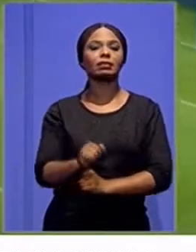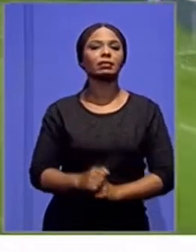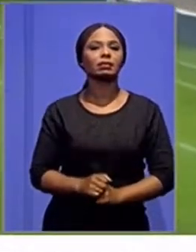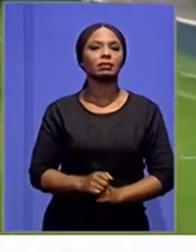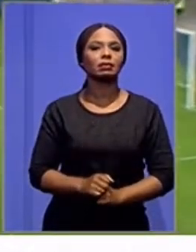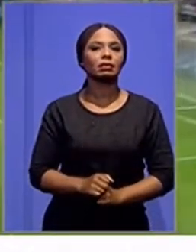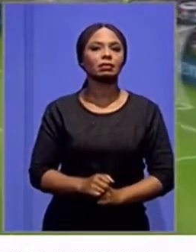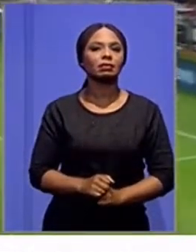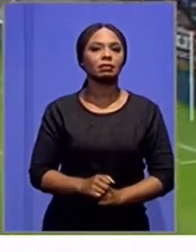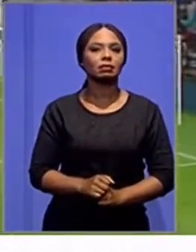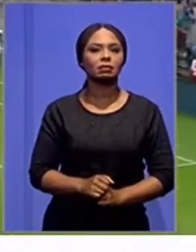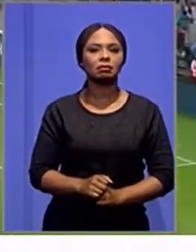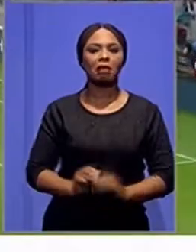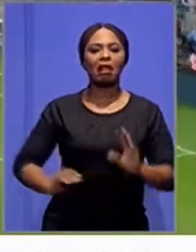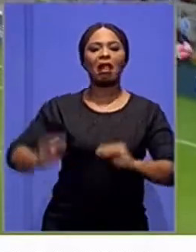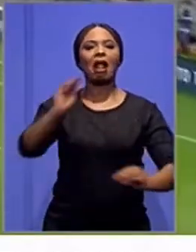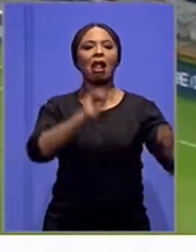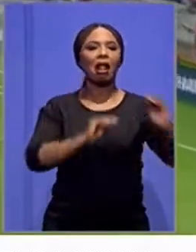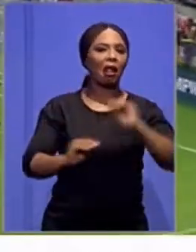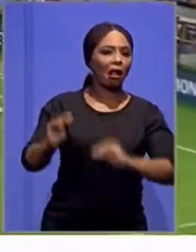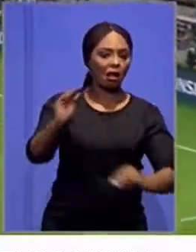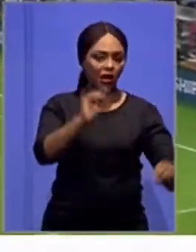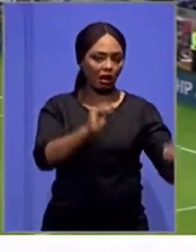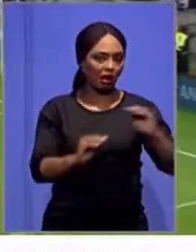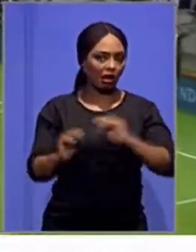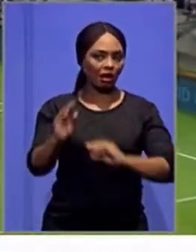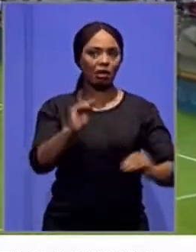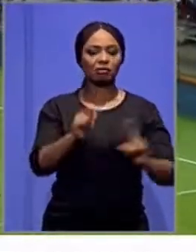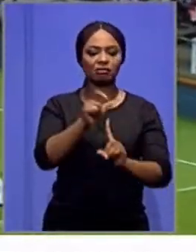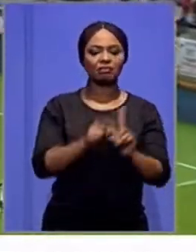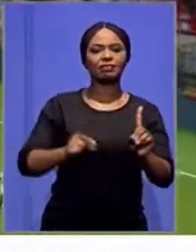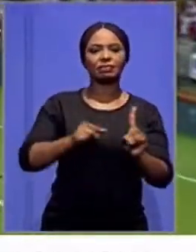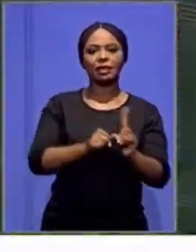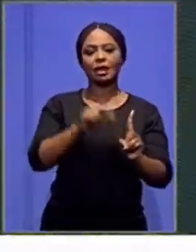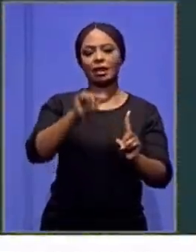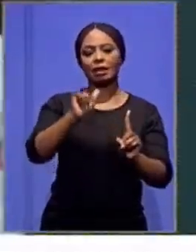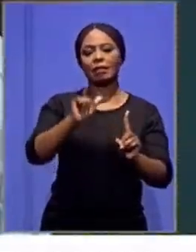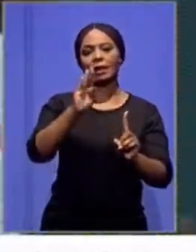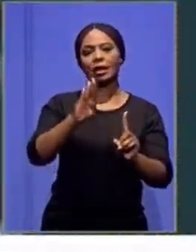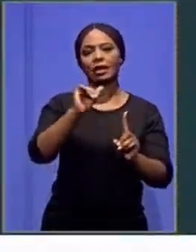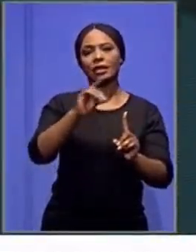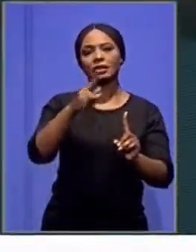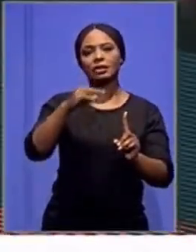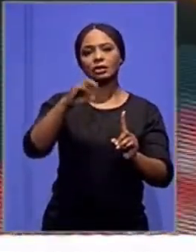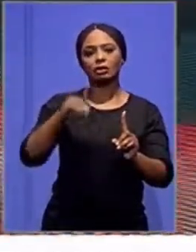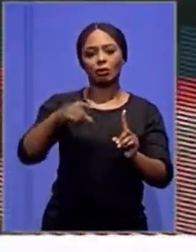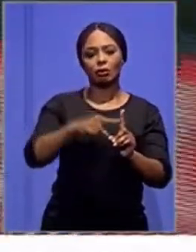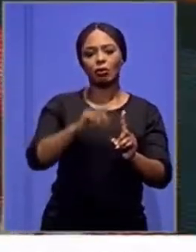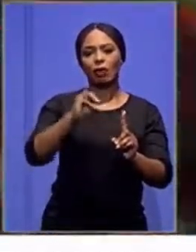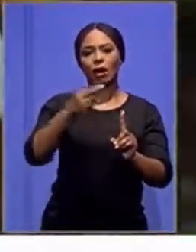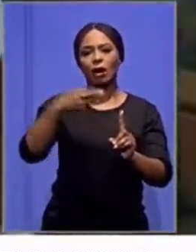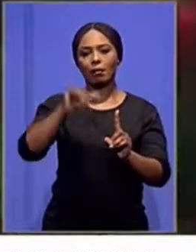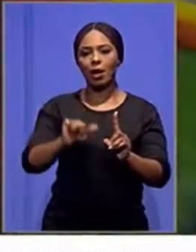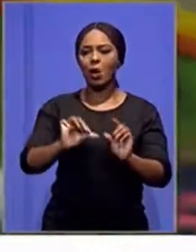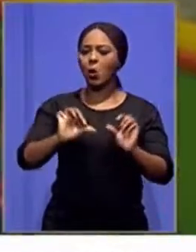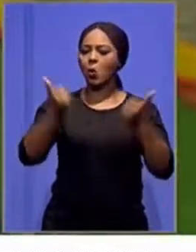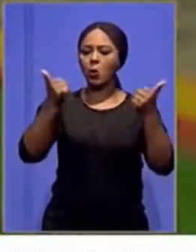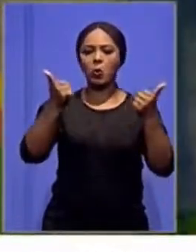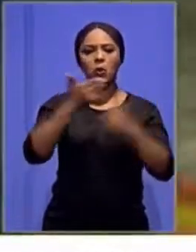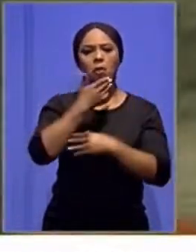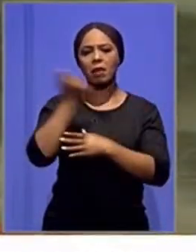Go tsogile dipolelo tšeo di amago moralokapele wa Pirates Gabotse Mahango yo a ralokilego gabotse phadišanong